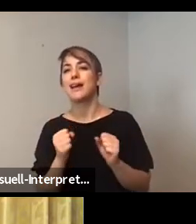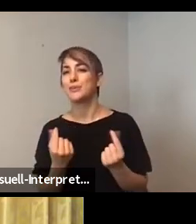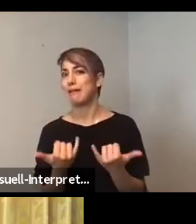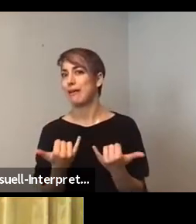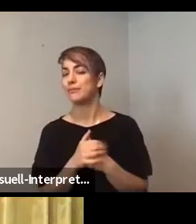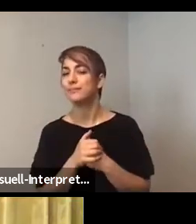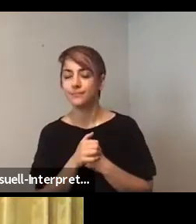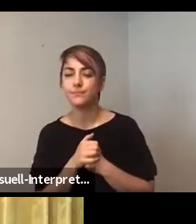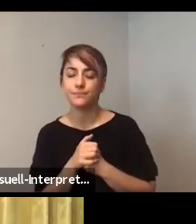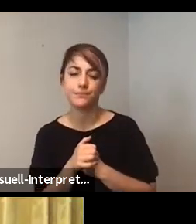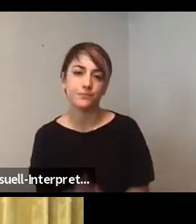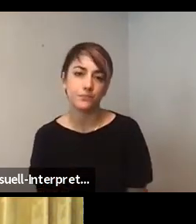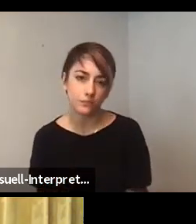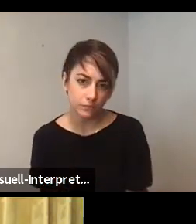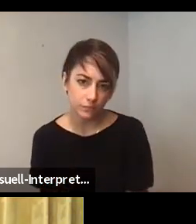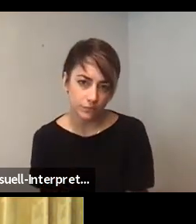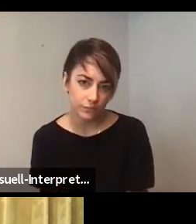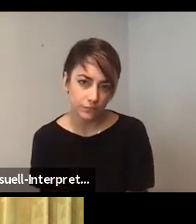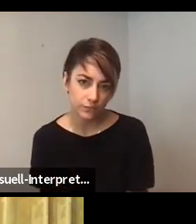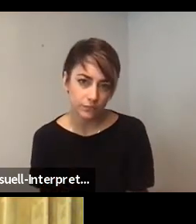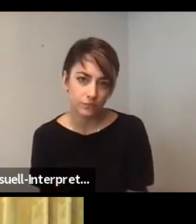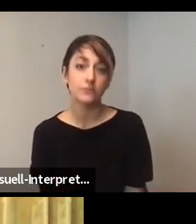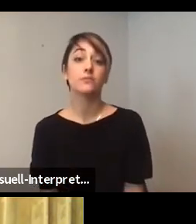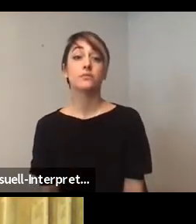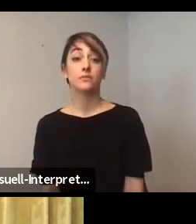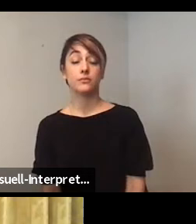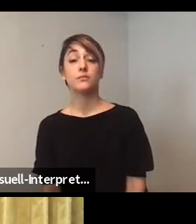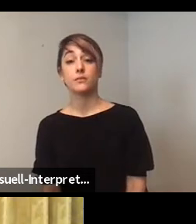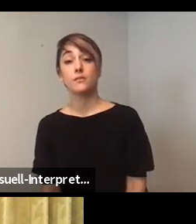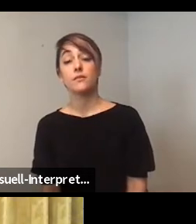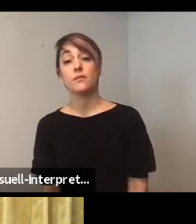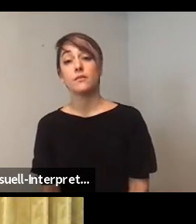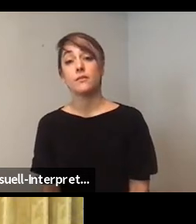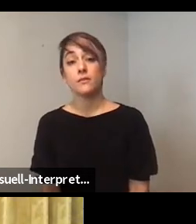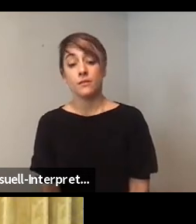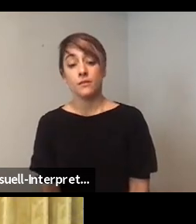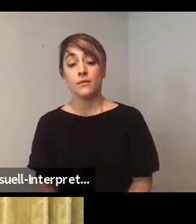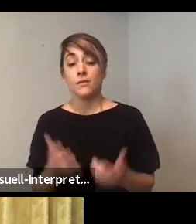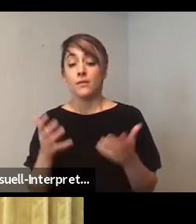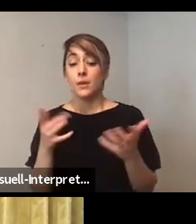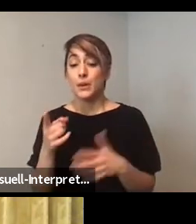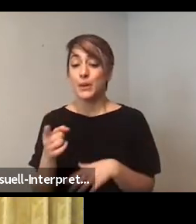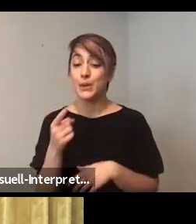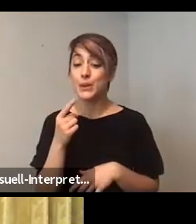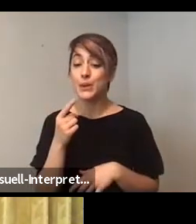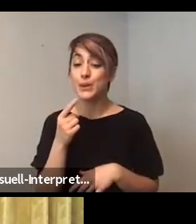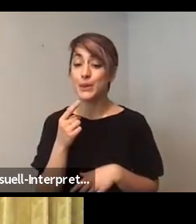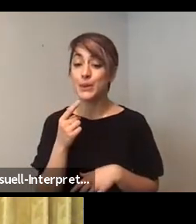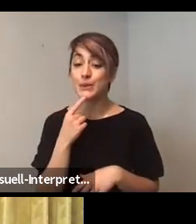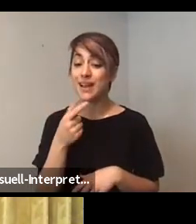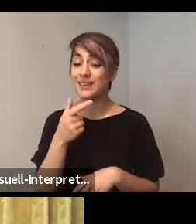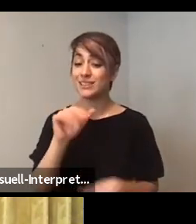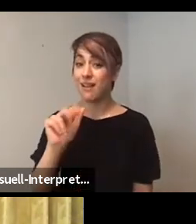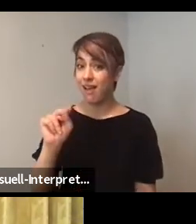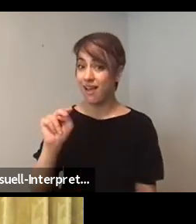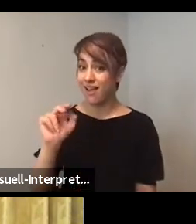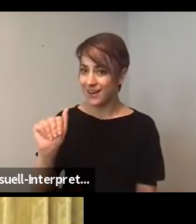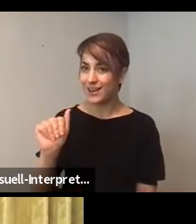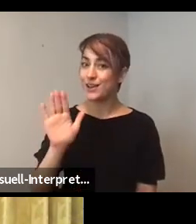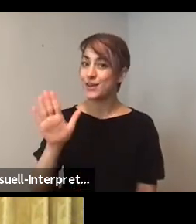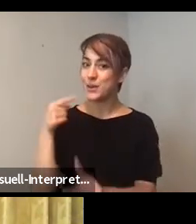This is the word that you gave us, Jana, the contact. The fact that we are connecting, but we are not